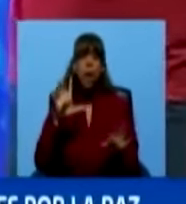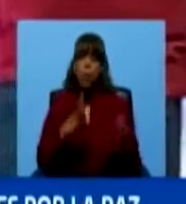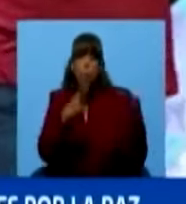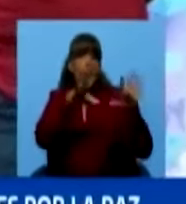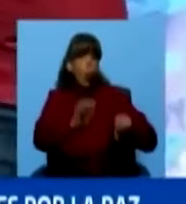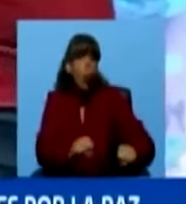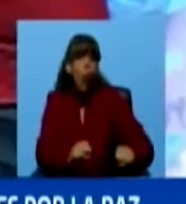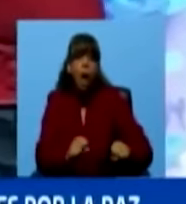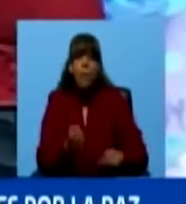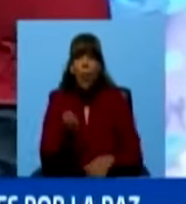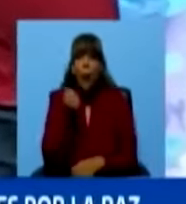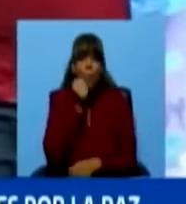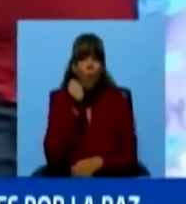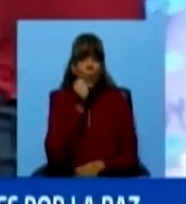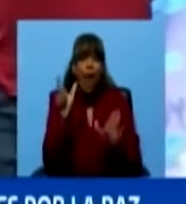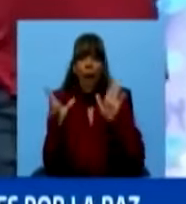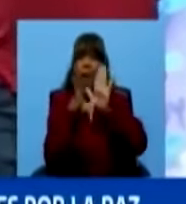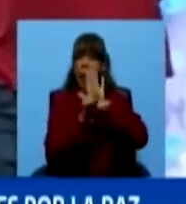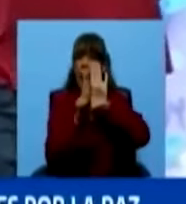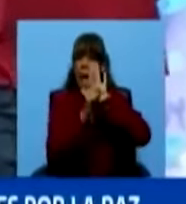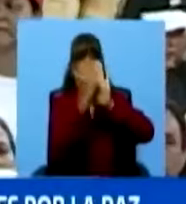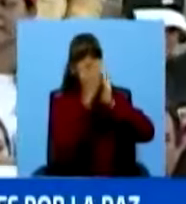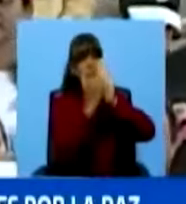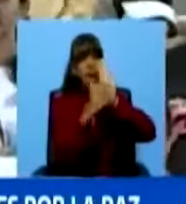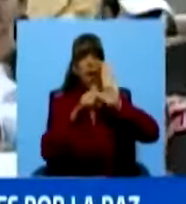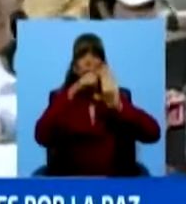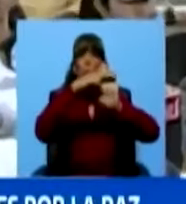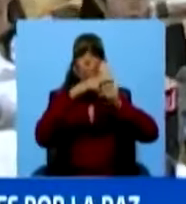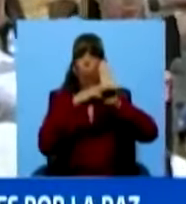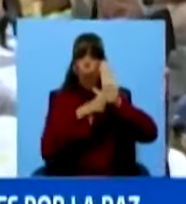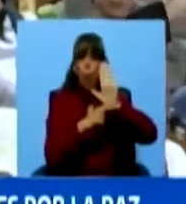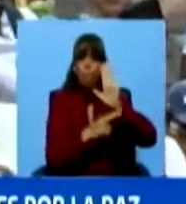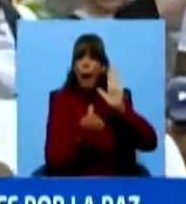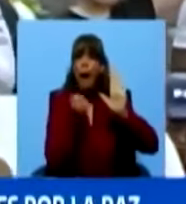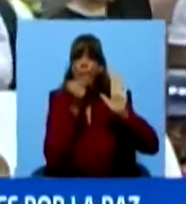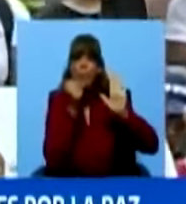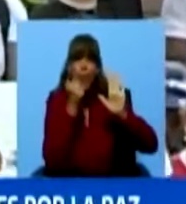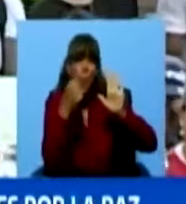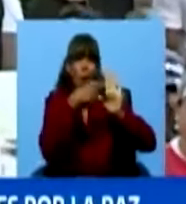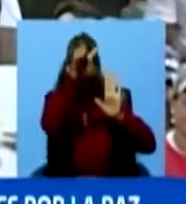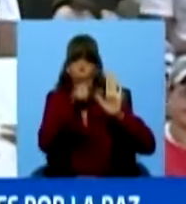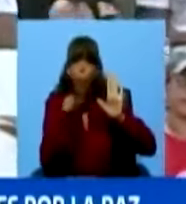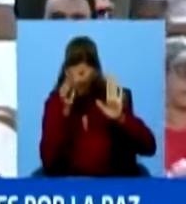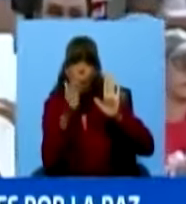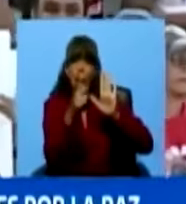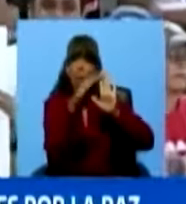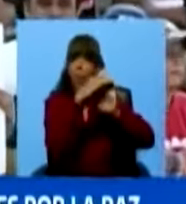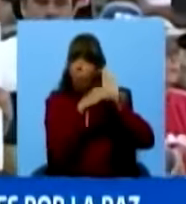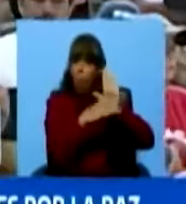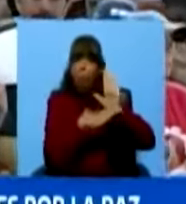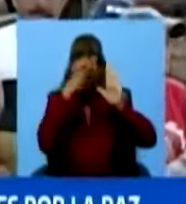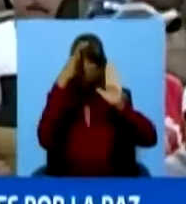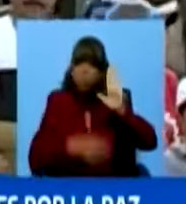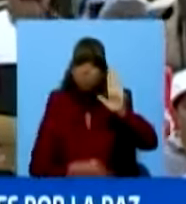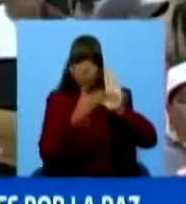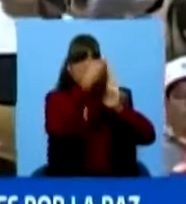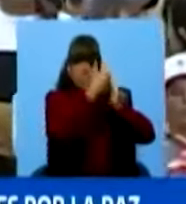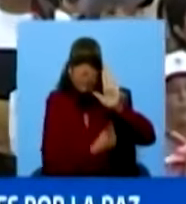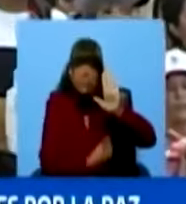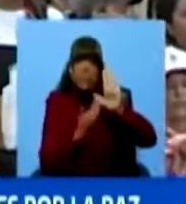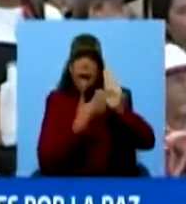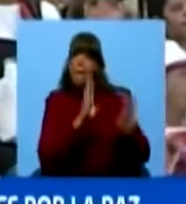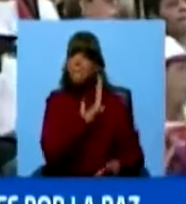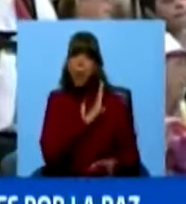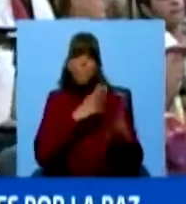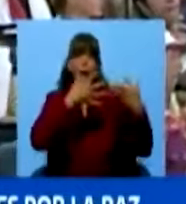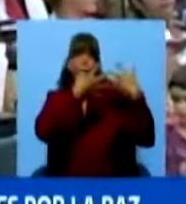monsieur te kritike propriété X la, Elon Musk. Li di Elon Musk se propriété X e li viole tout reg